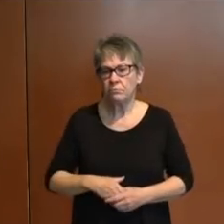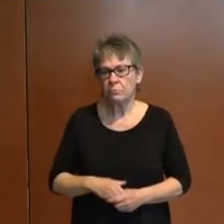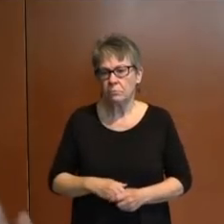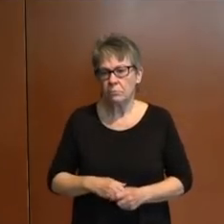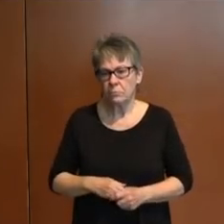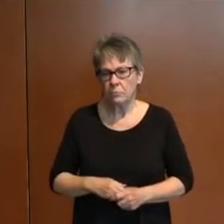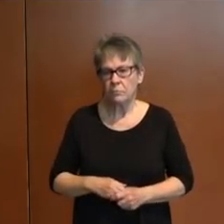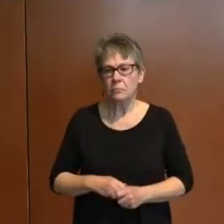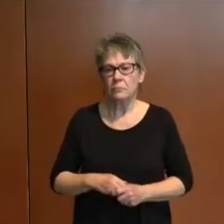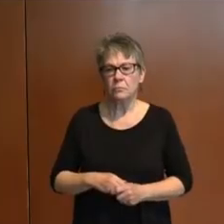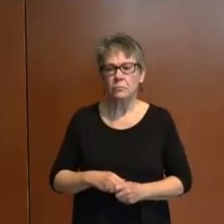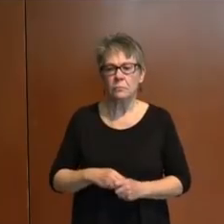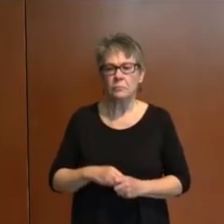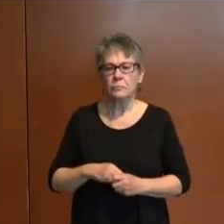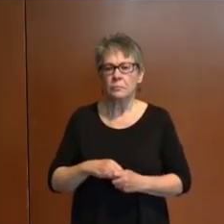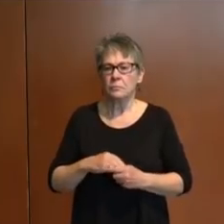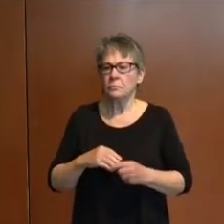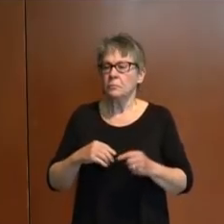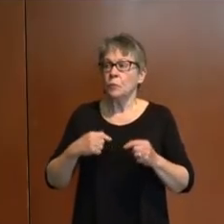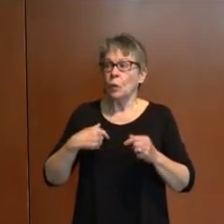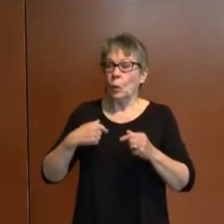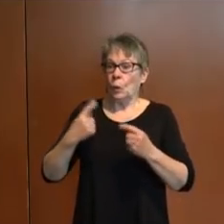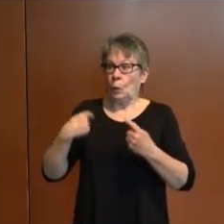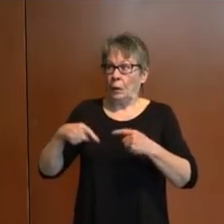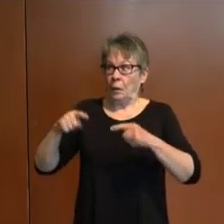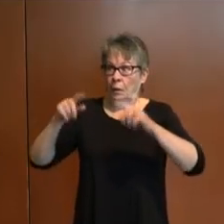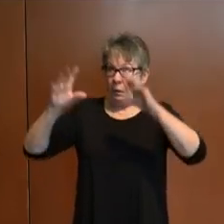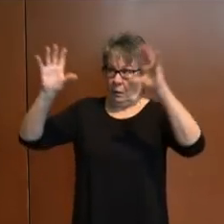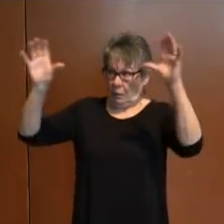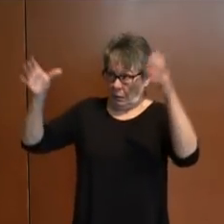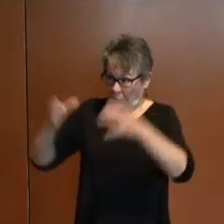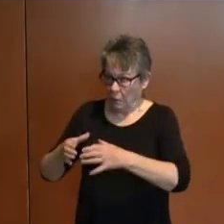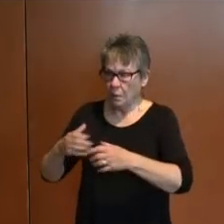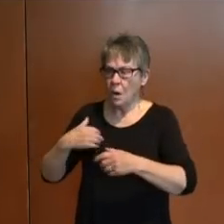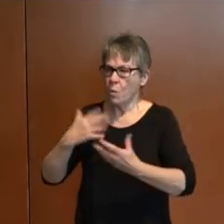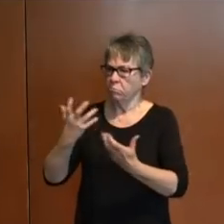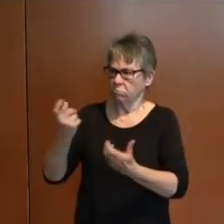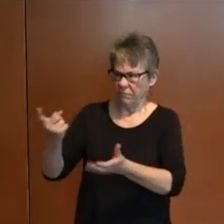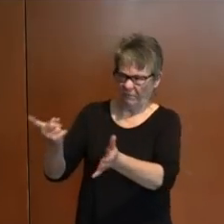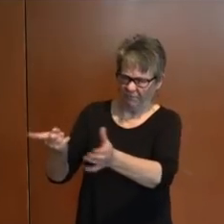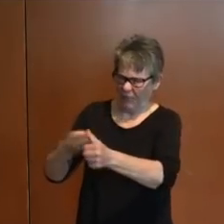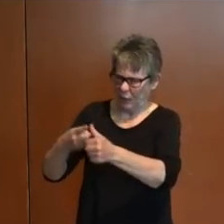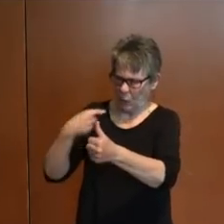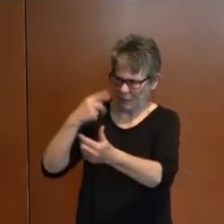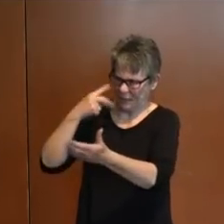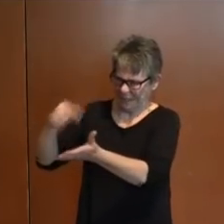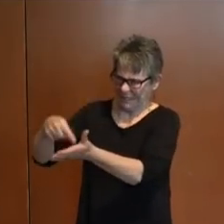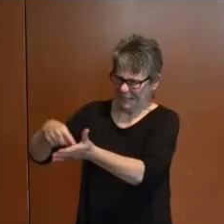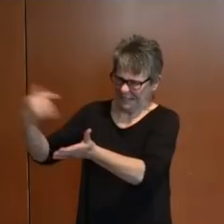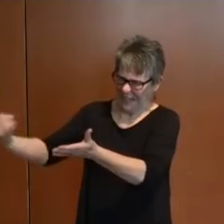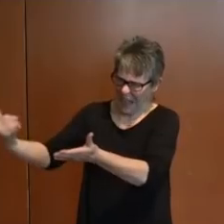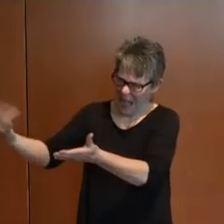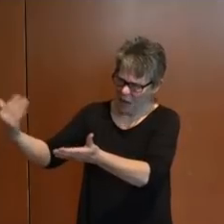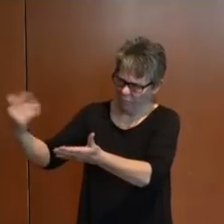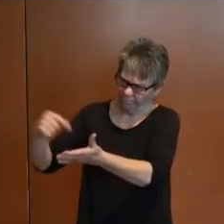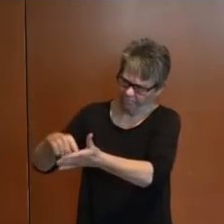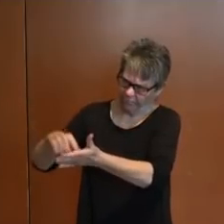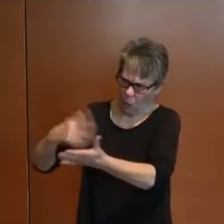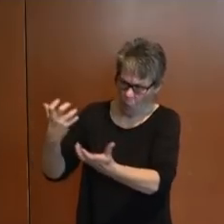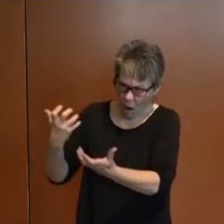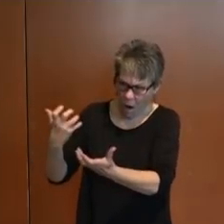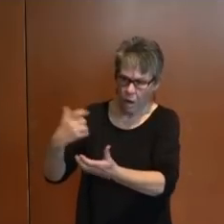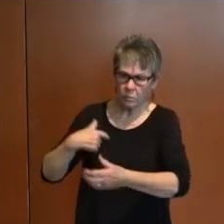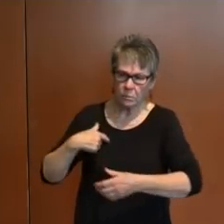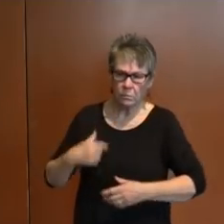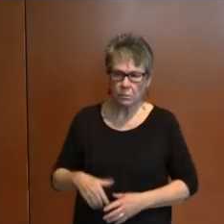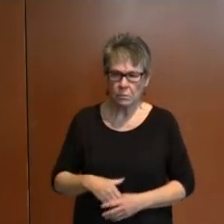do want to make sure that everyone understands that we are doing everything possible to make sure that we do not get into that situation. But